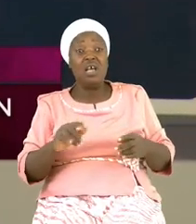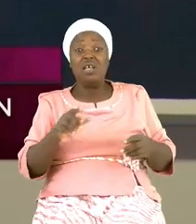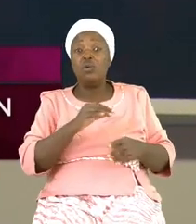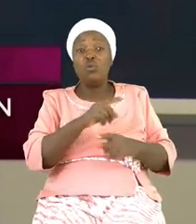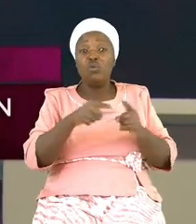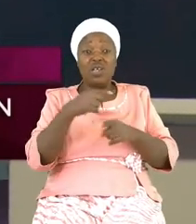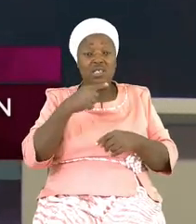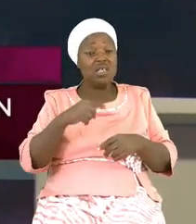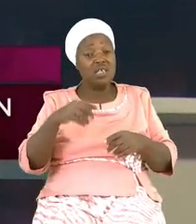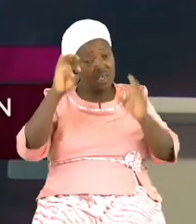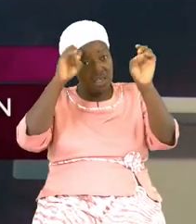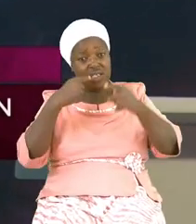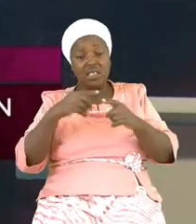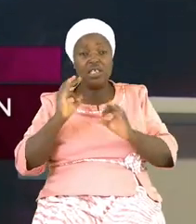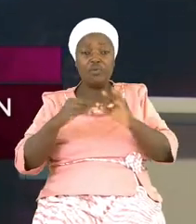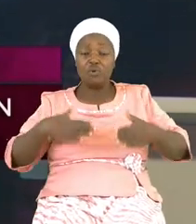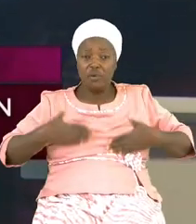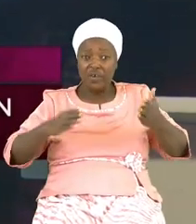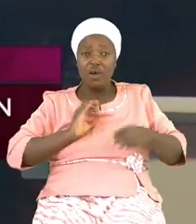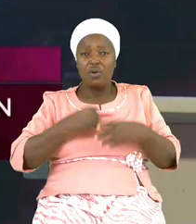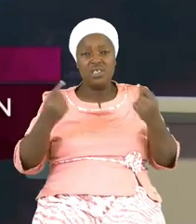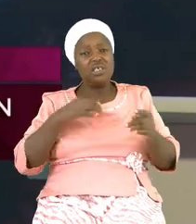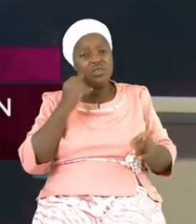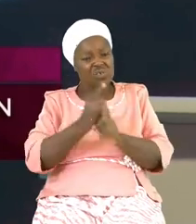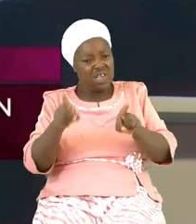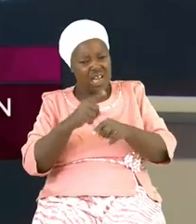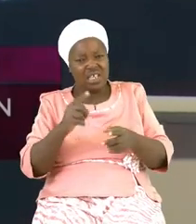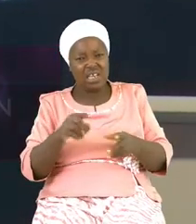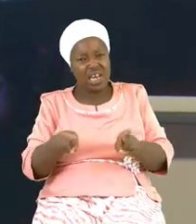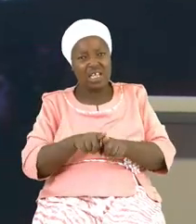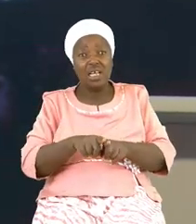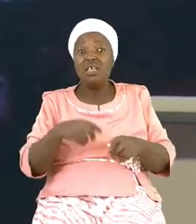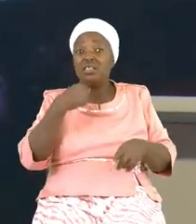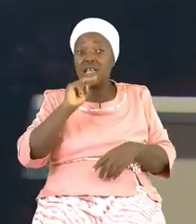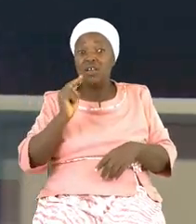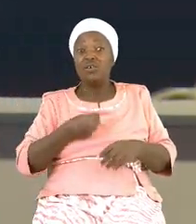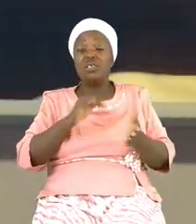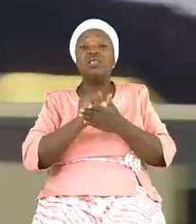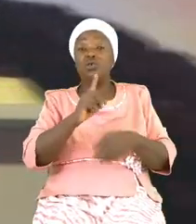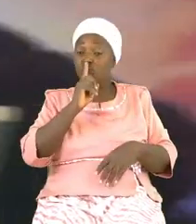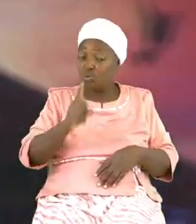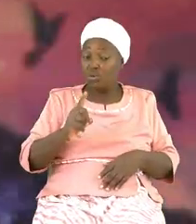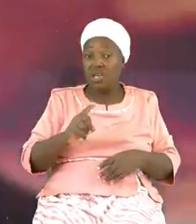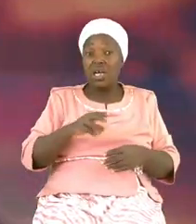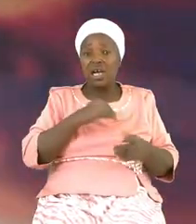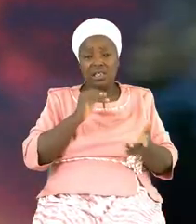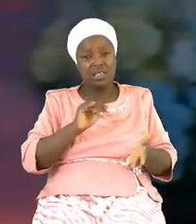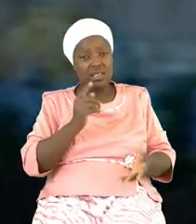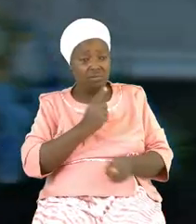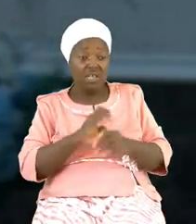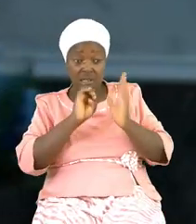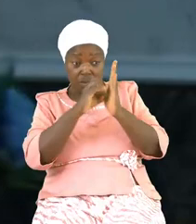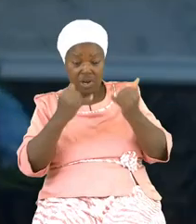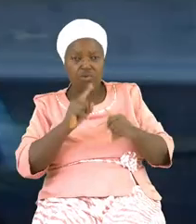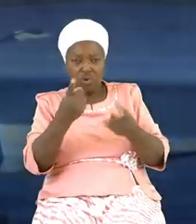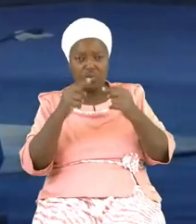our sins, it's like telling us the obvious. It's like if you come to me, you're a man, and then